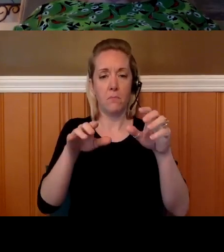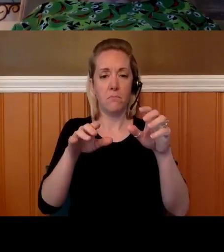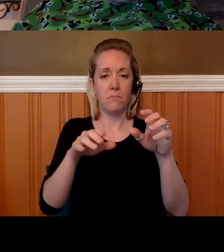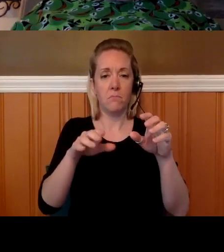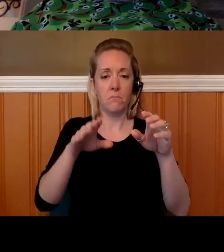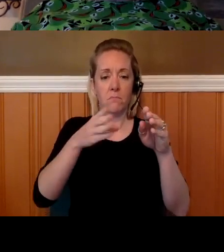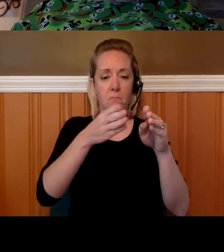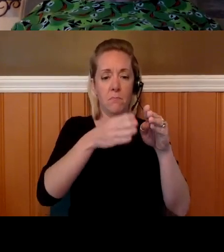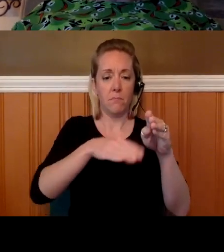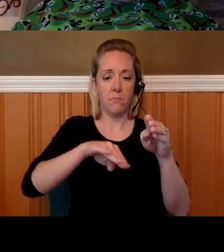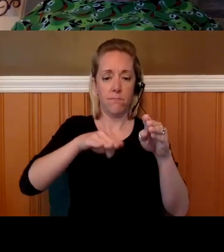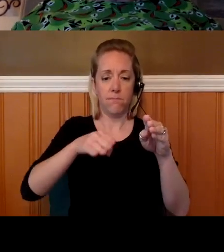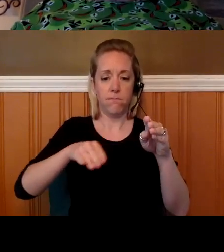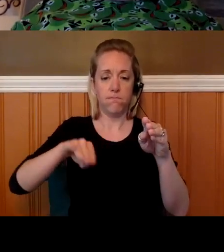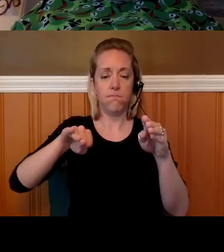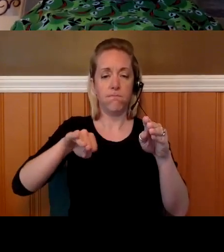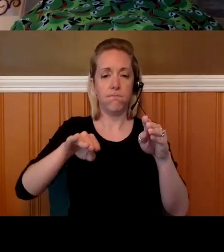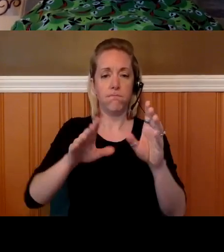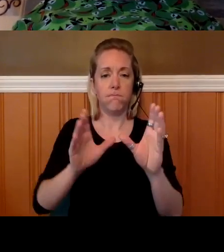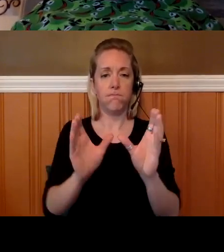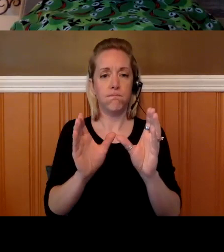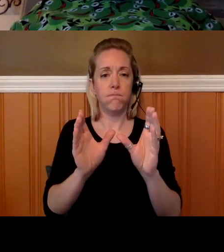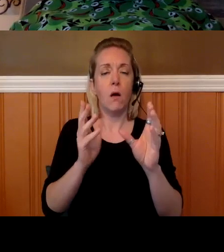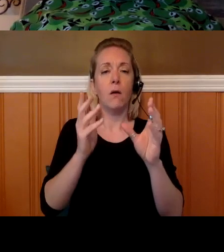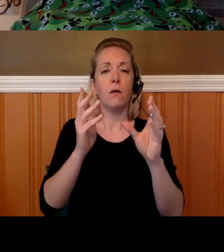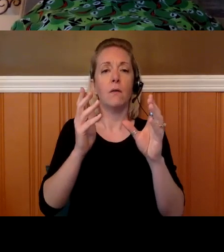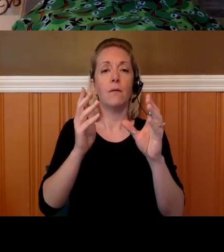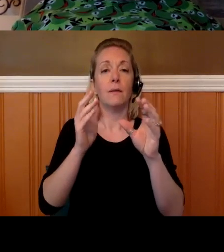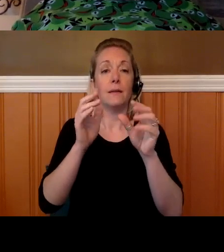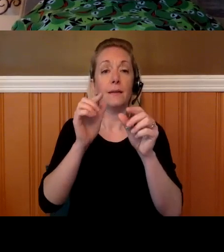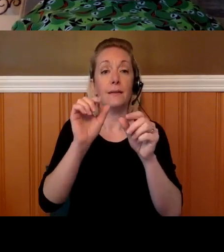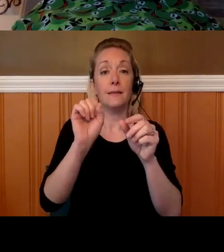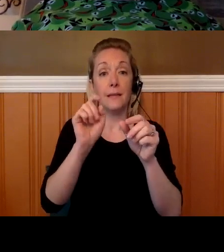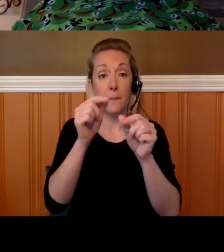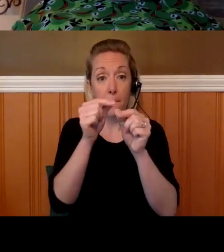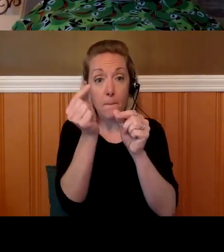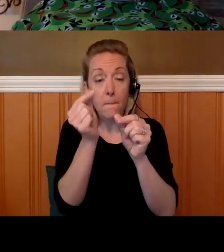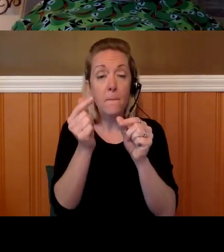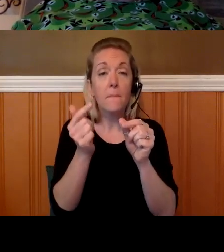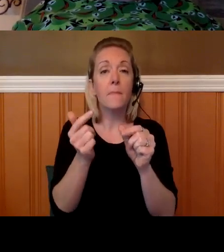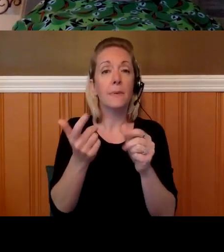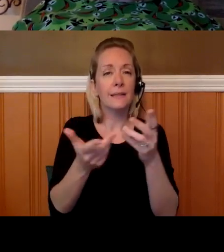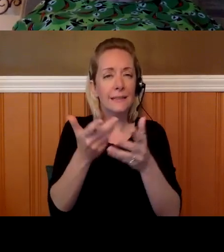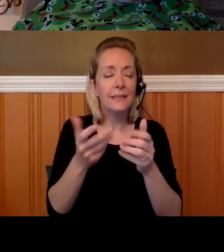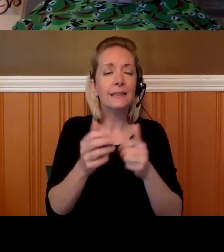perhaps a stem, and yeah, bigger at the top, although, yeah, bigger at the top.